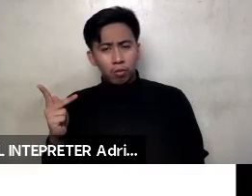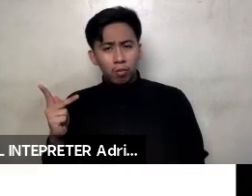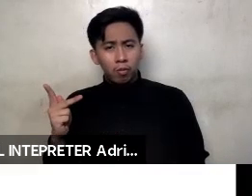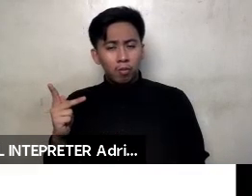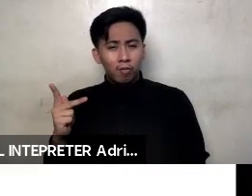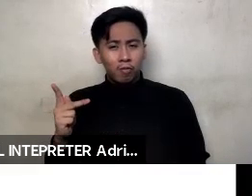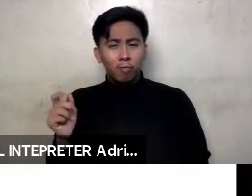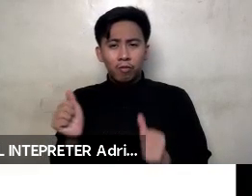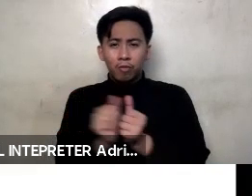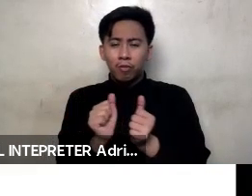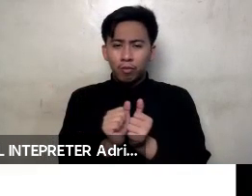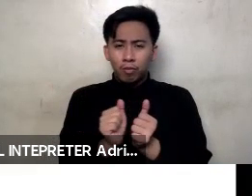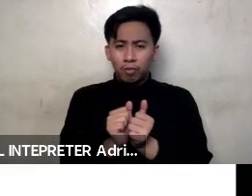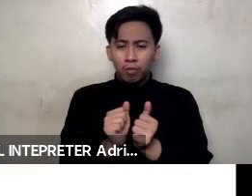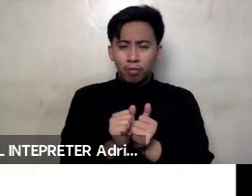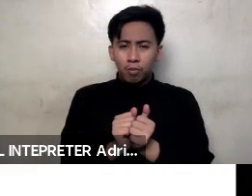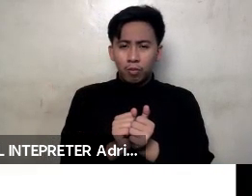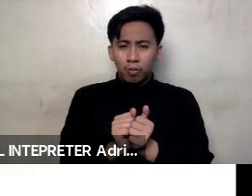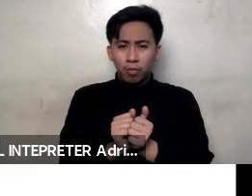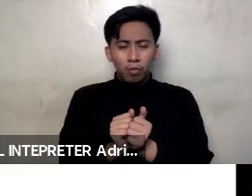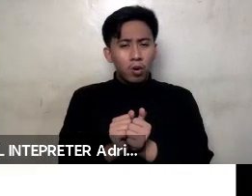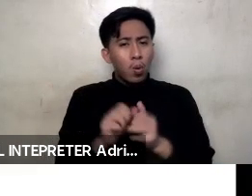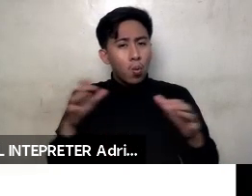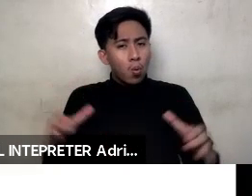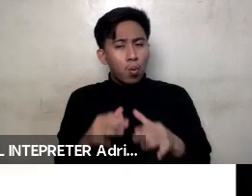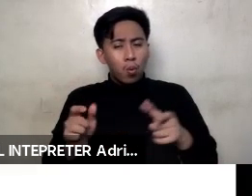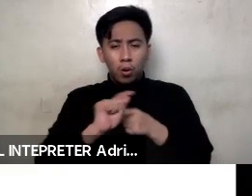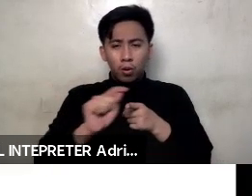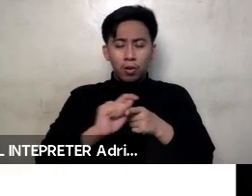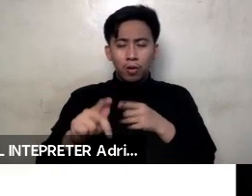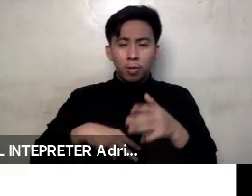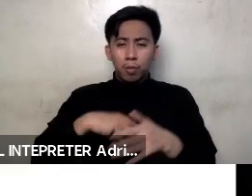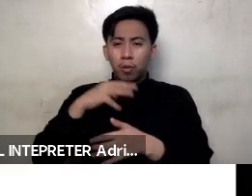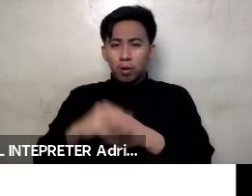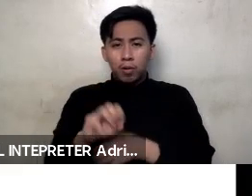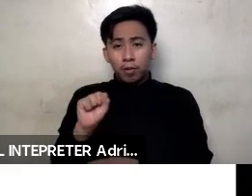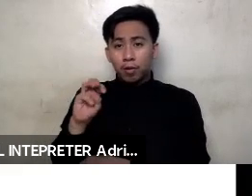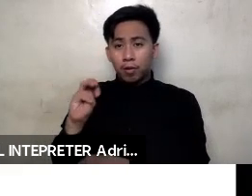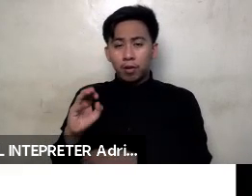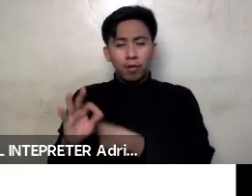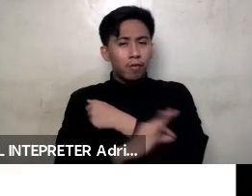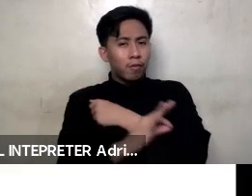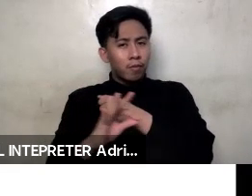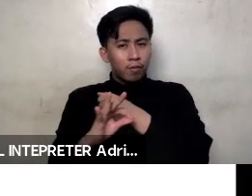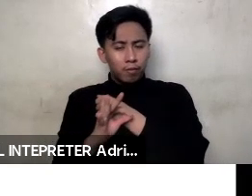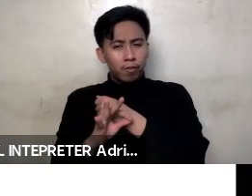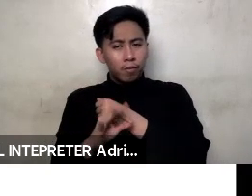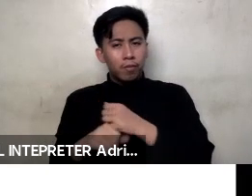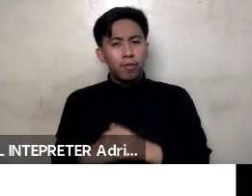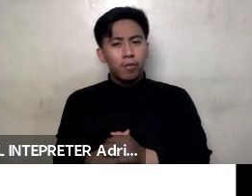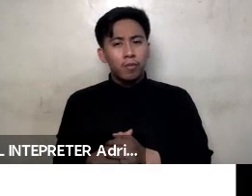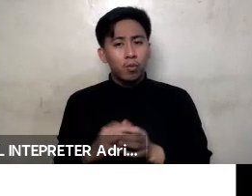Kabalikat as Kabuhayan Farmers Training Program of SM Foundation Incorporated